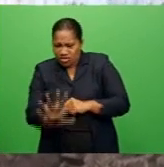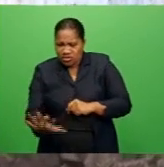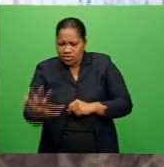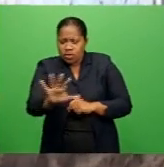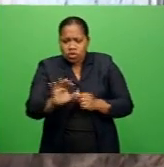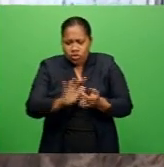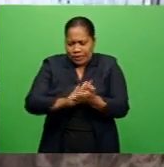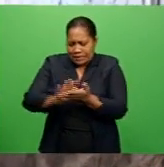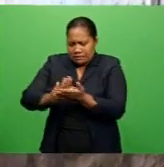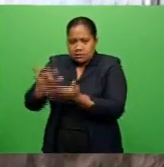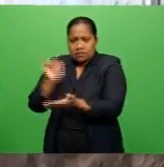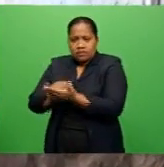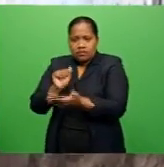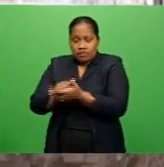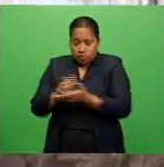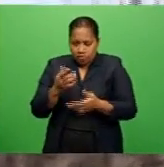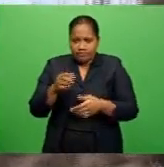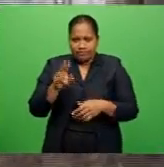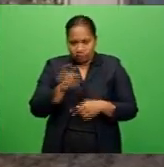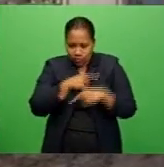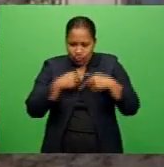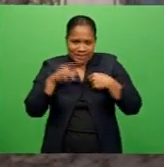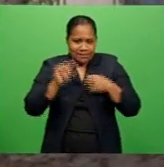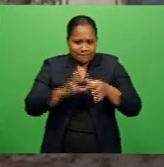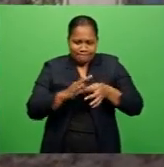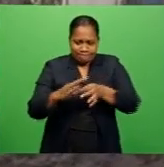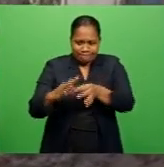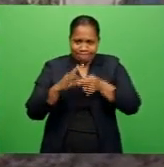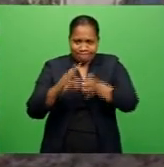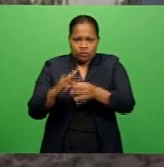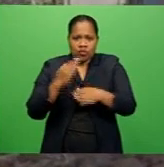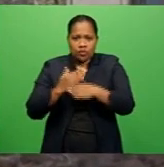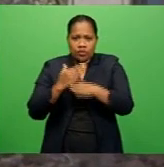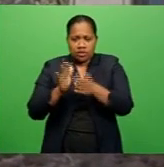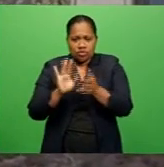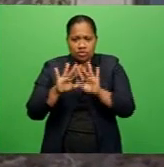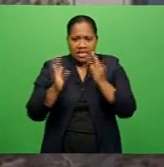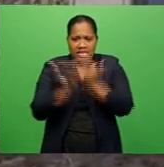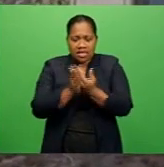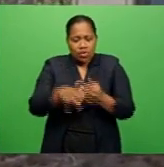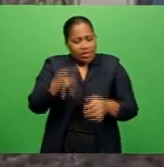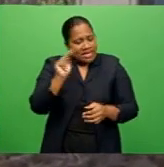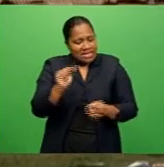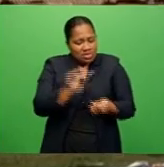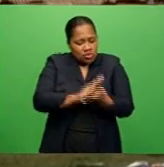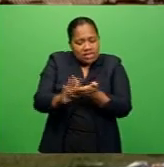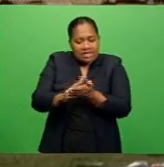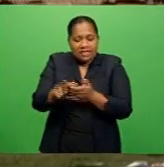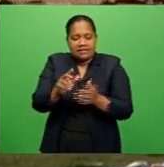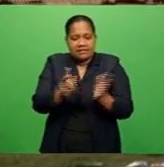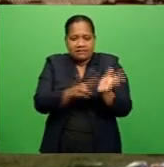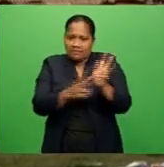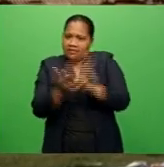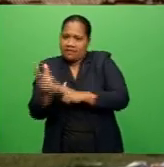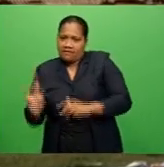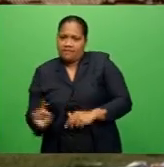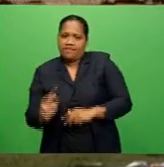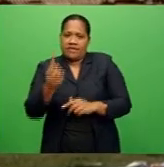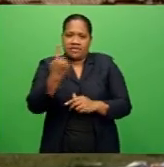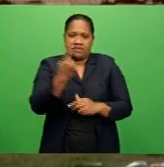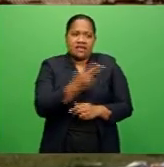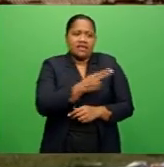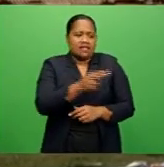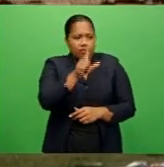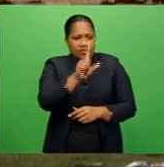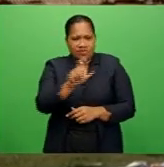first. We say, no, we have to work together and clear the village first. We need to clear the village first, and then we spray. Because nuisance common mosquitoes,